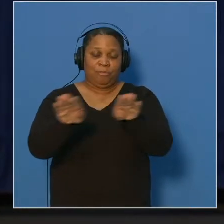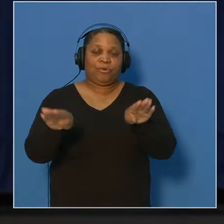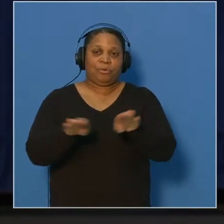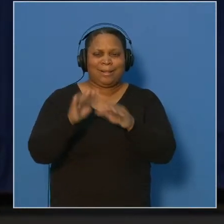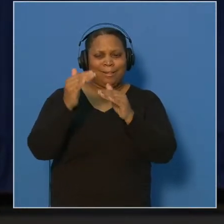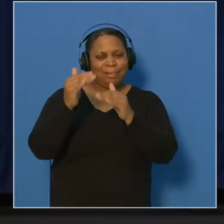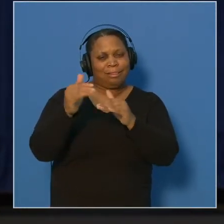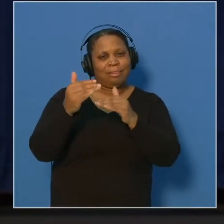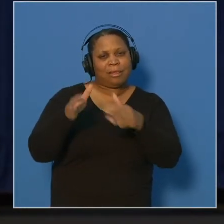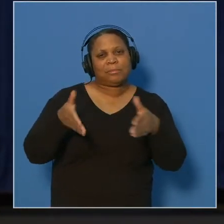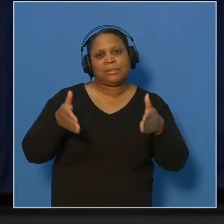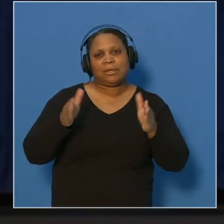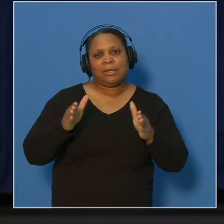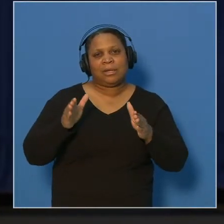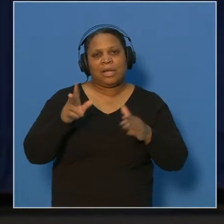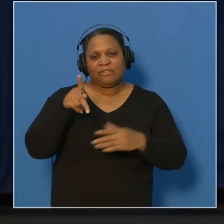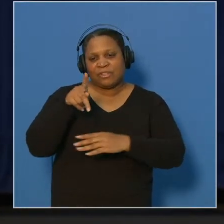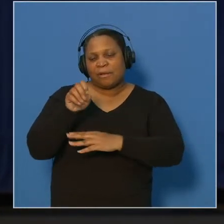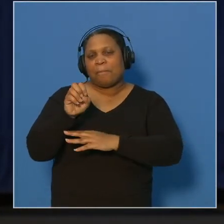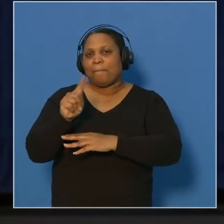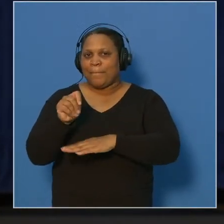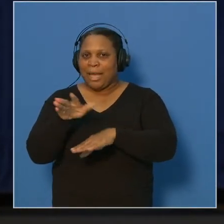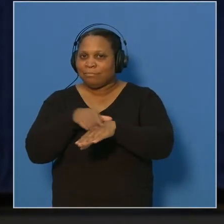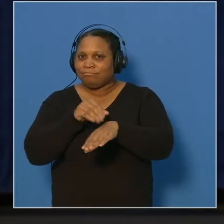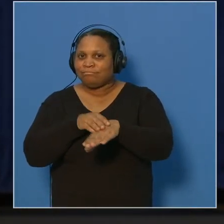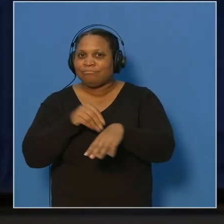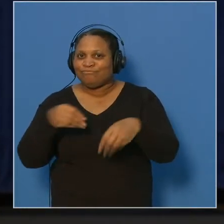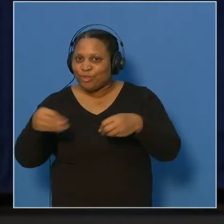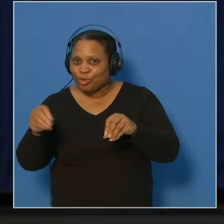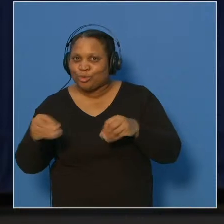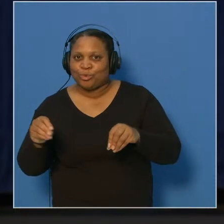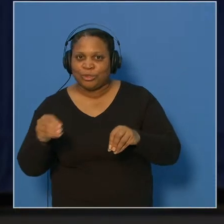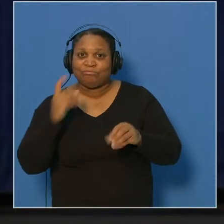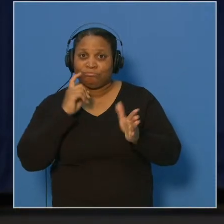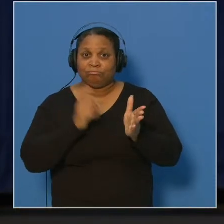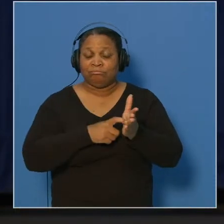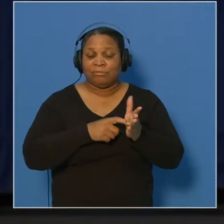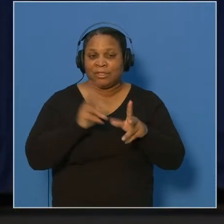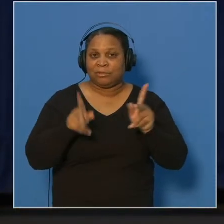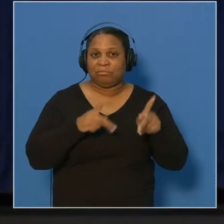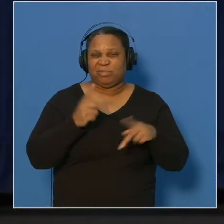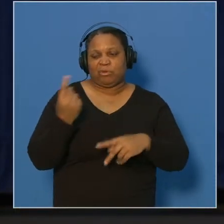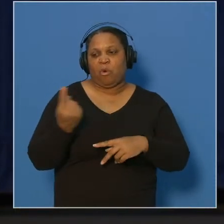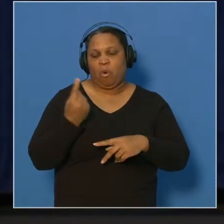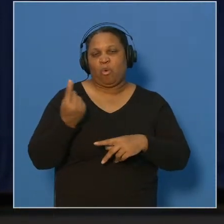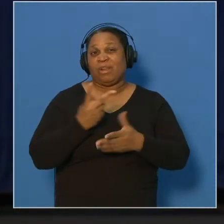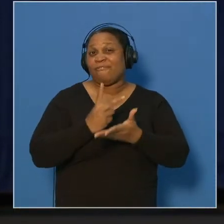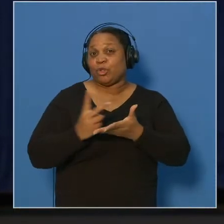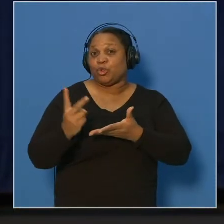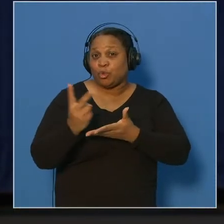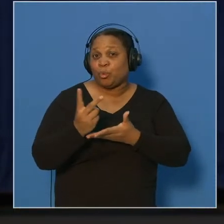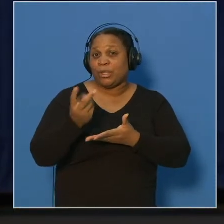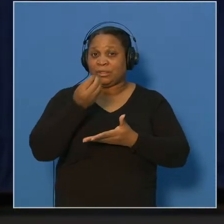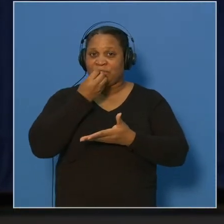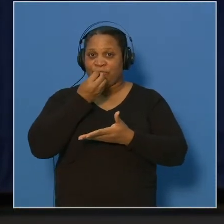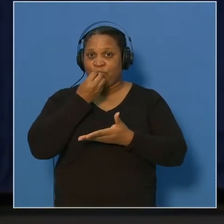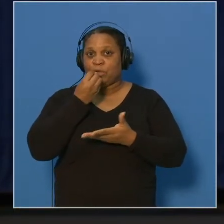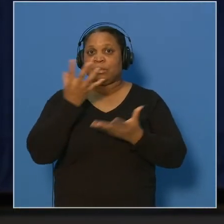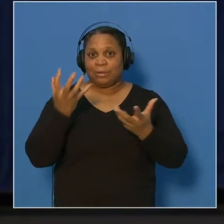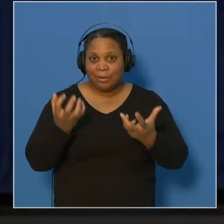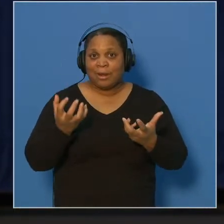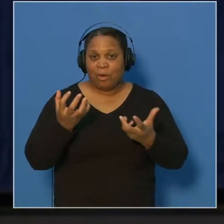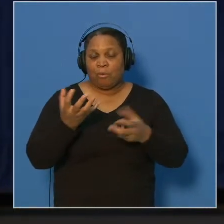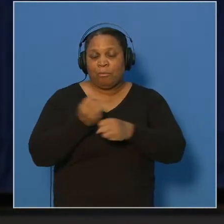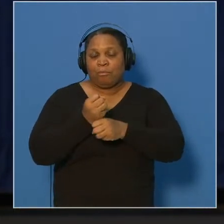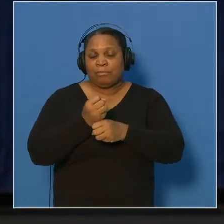be limited allowances for pet stores as well, as we recognize certain persons may have only had allowances for 2 weeks of pet food, and we want to make sure